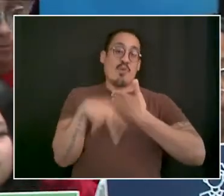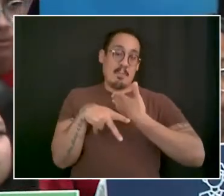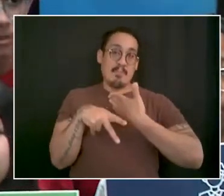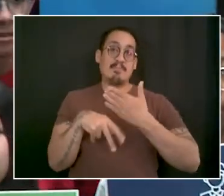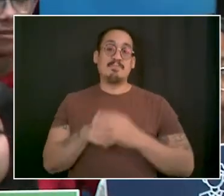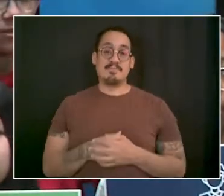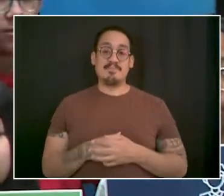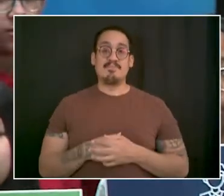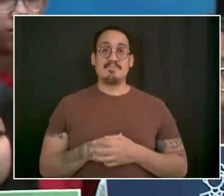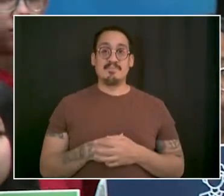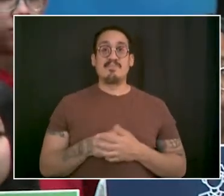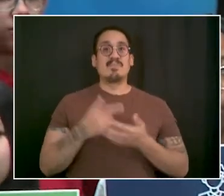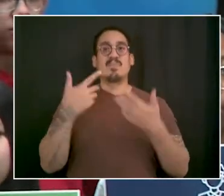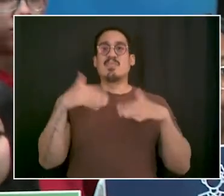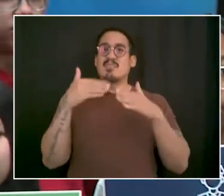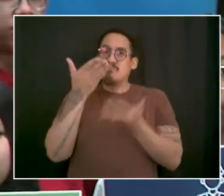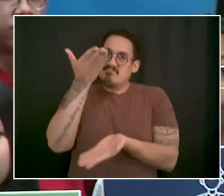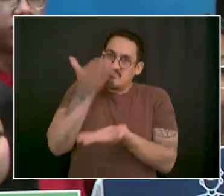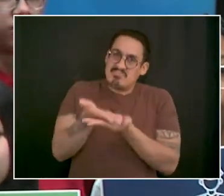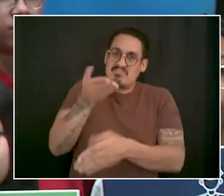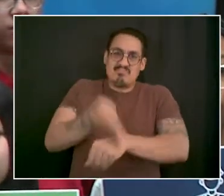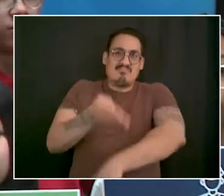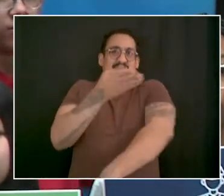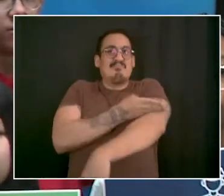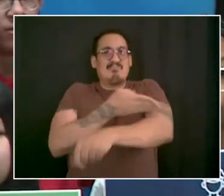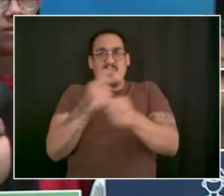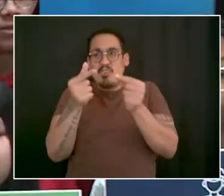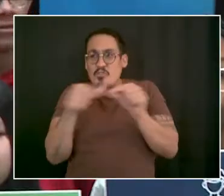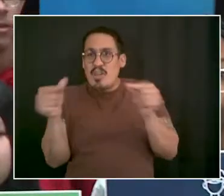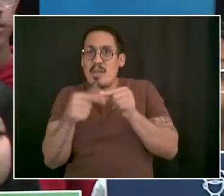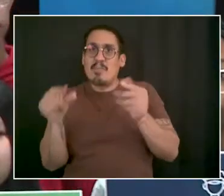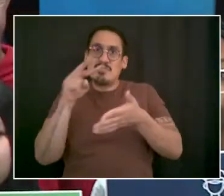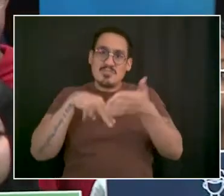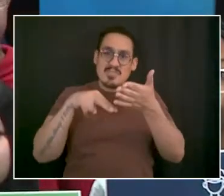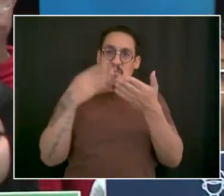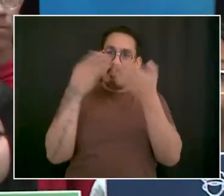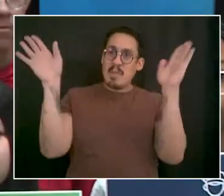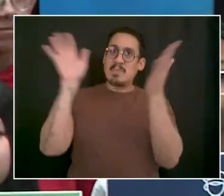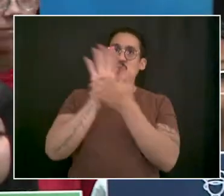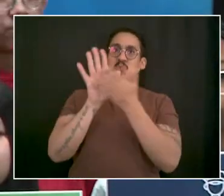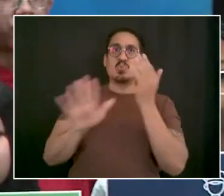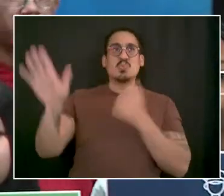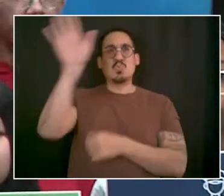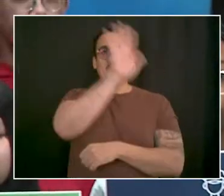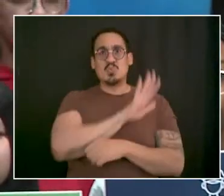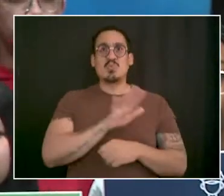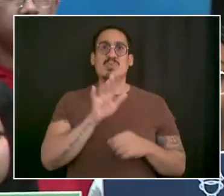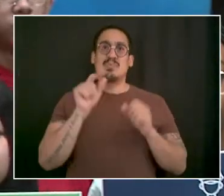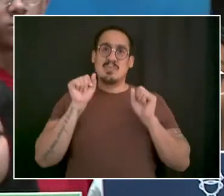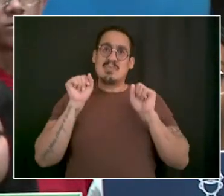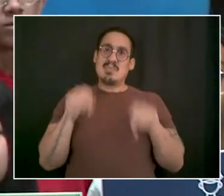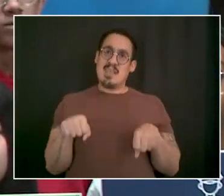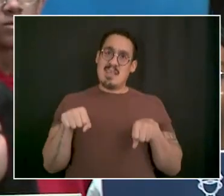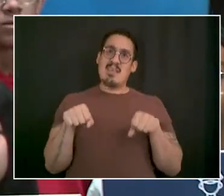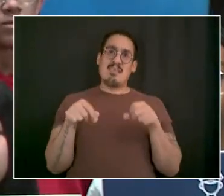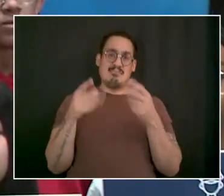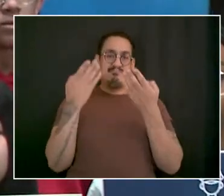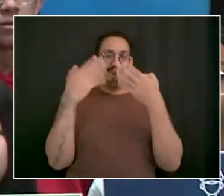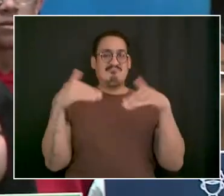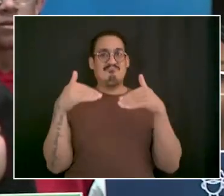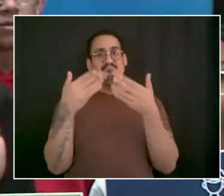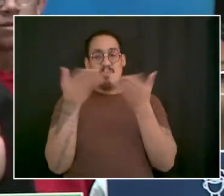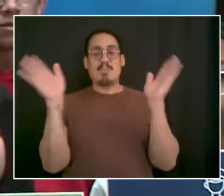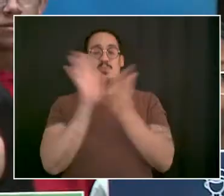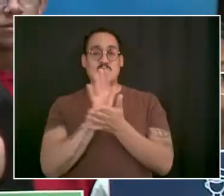and phonics-based methods so that all of our public school students can flourish. Good job,